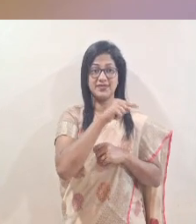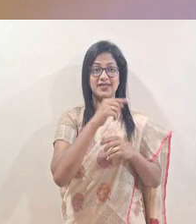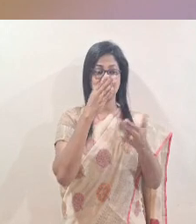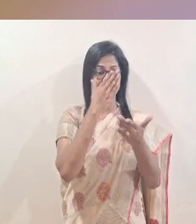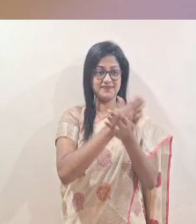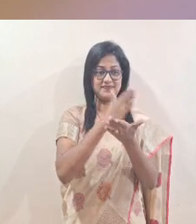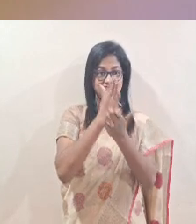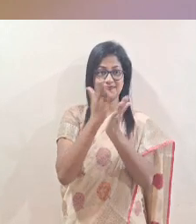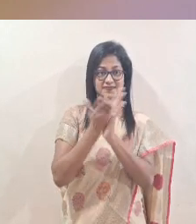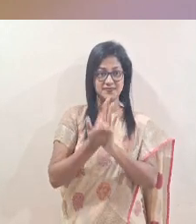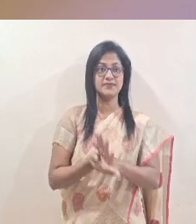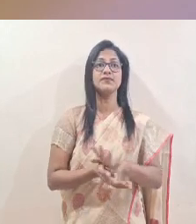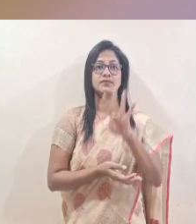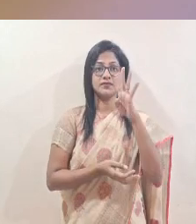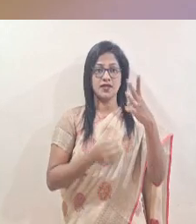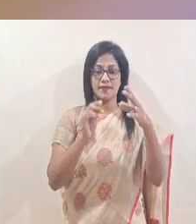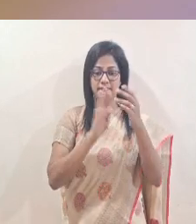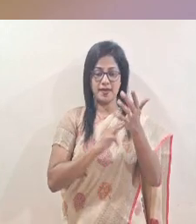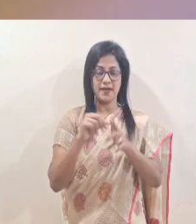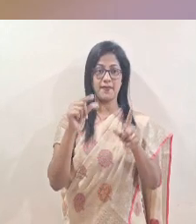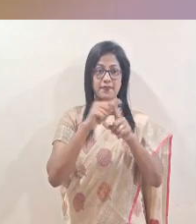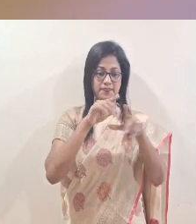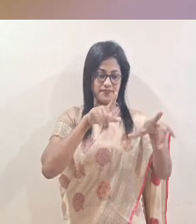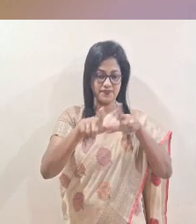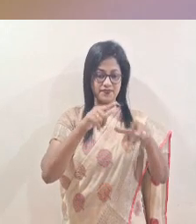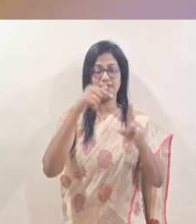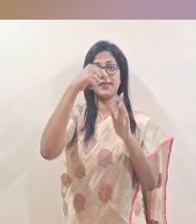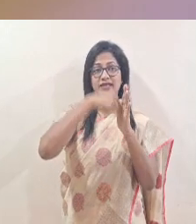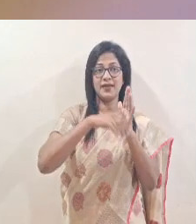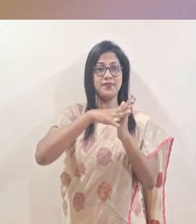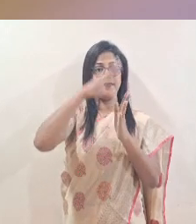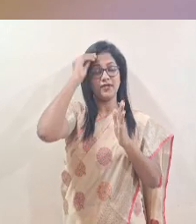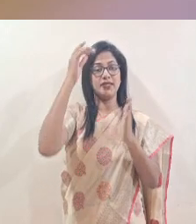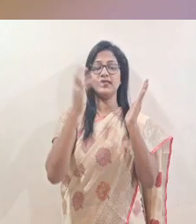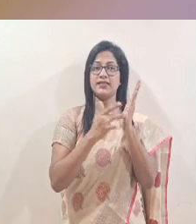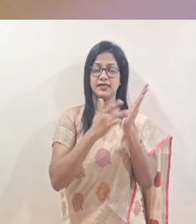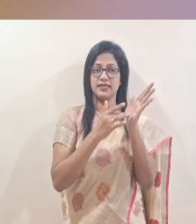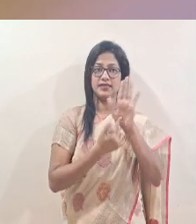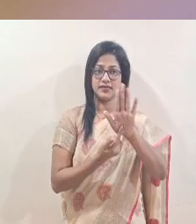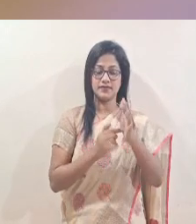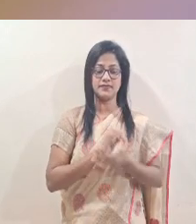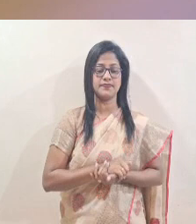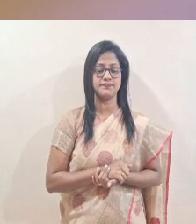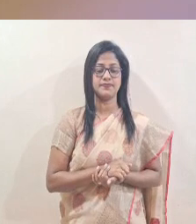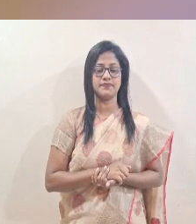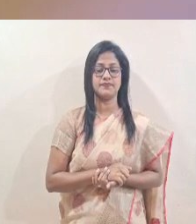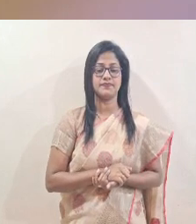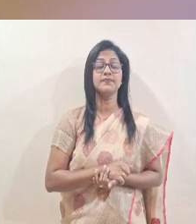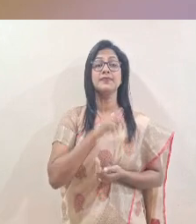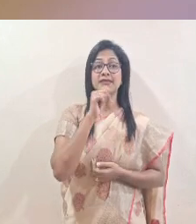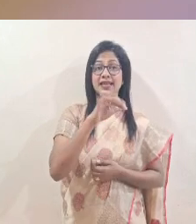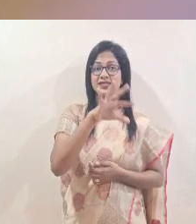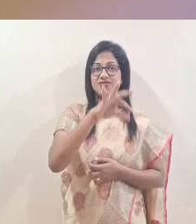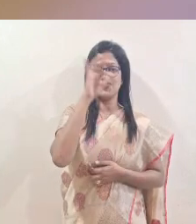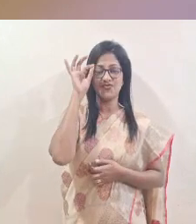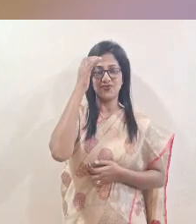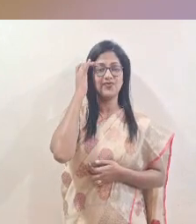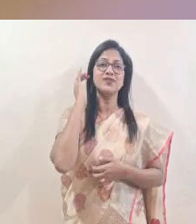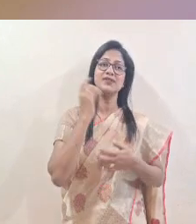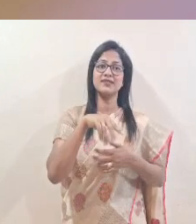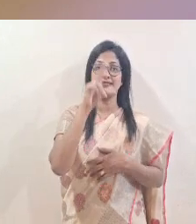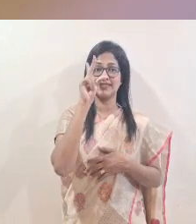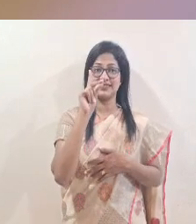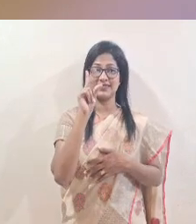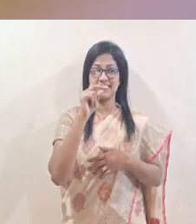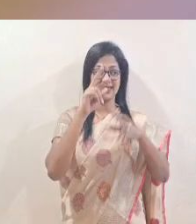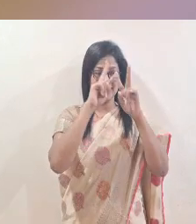So these are the classifier maps which we have developed after using the deep learning techniques. So this is where the selected